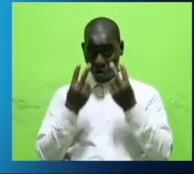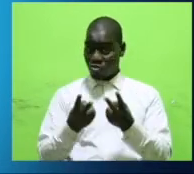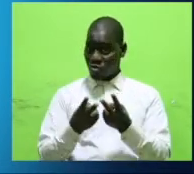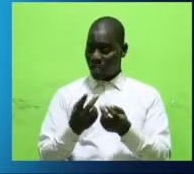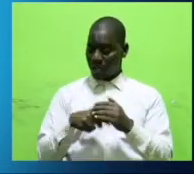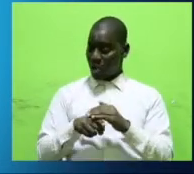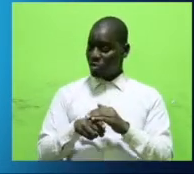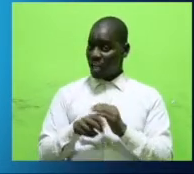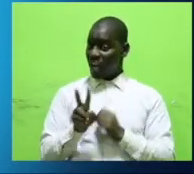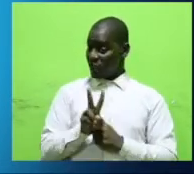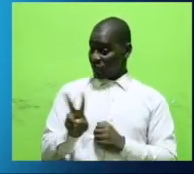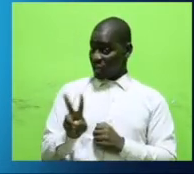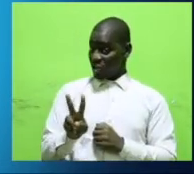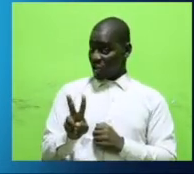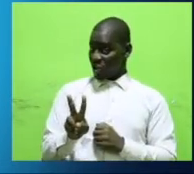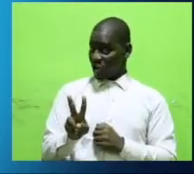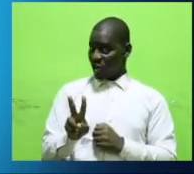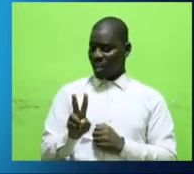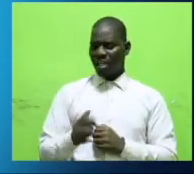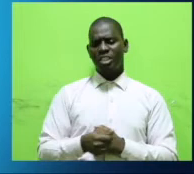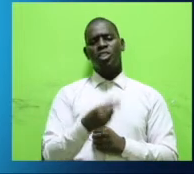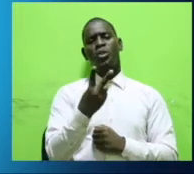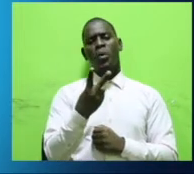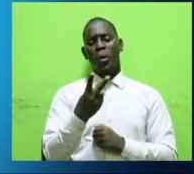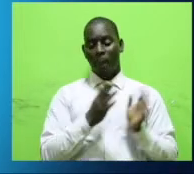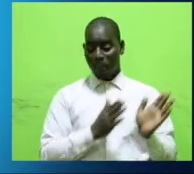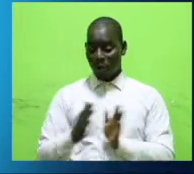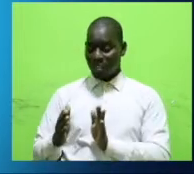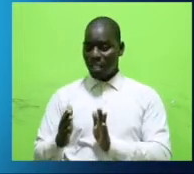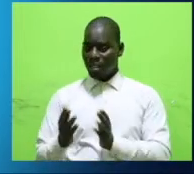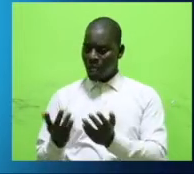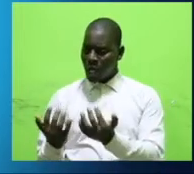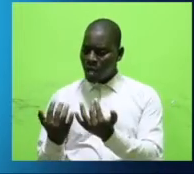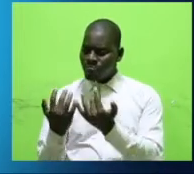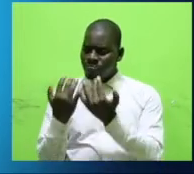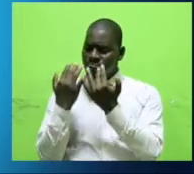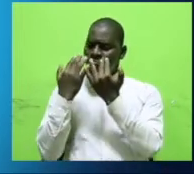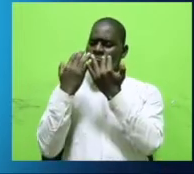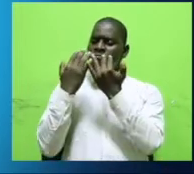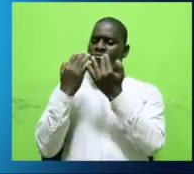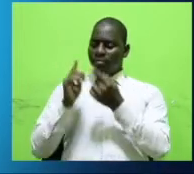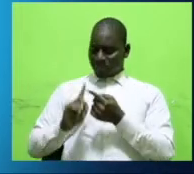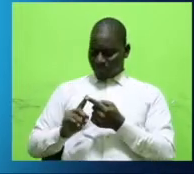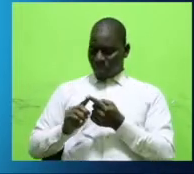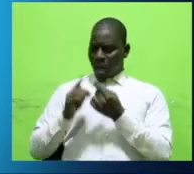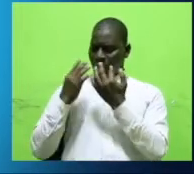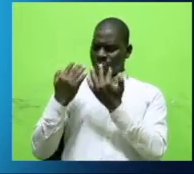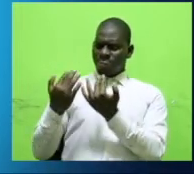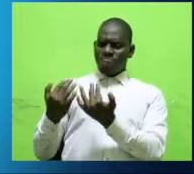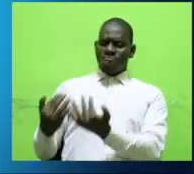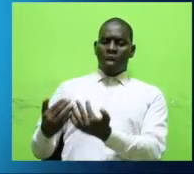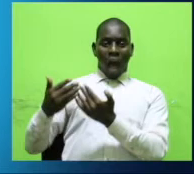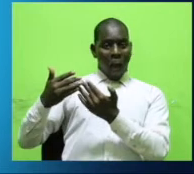looking at this short video clip that shows the 2 processes of breathing in and out.